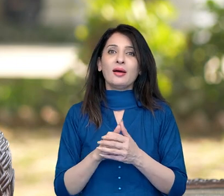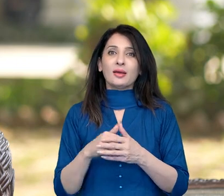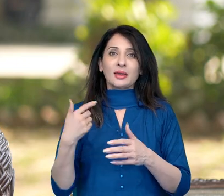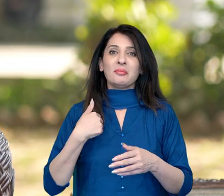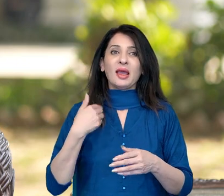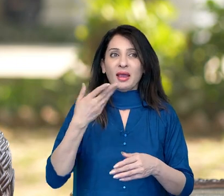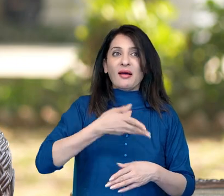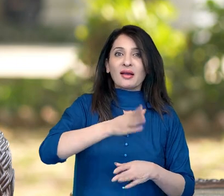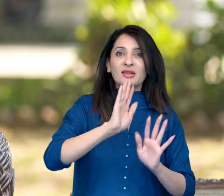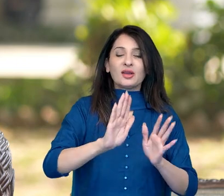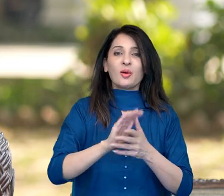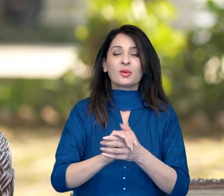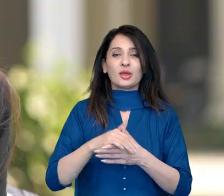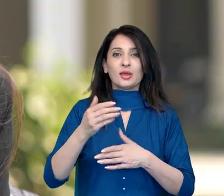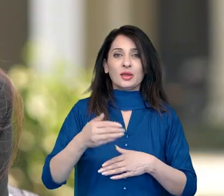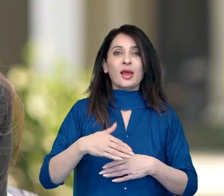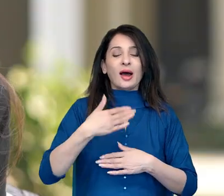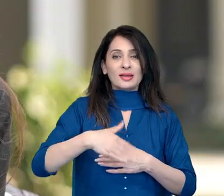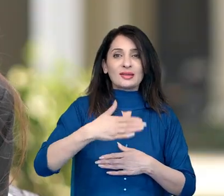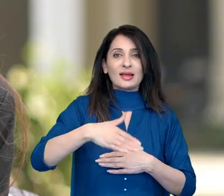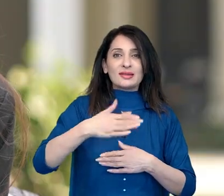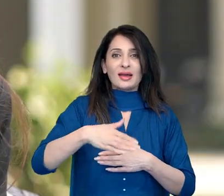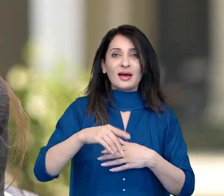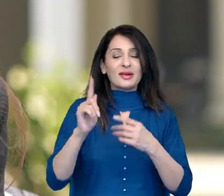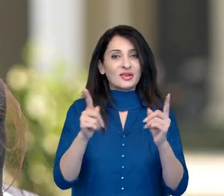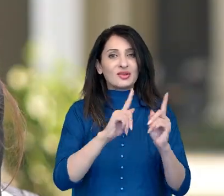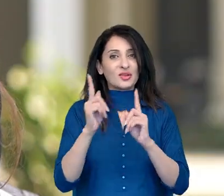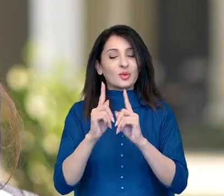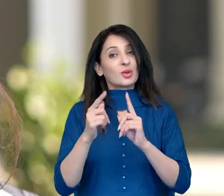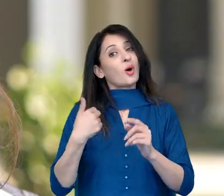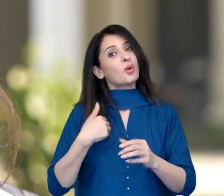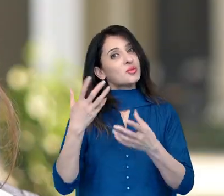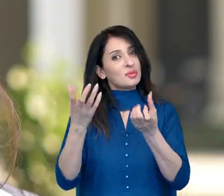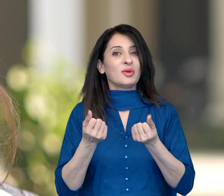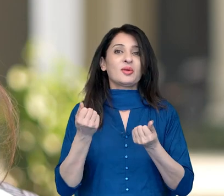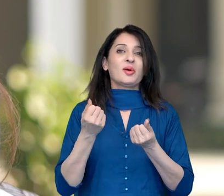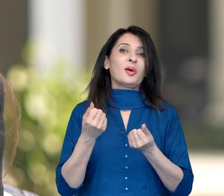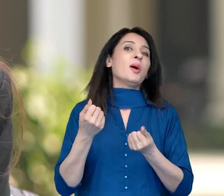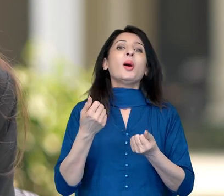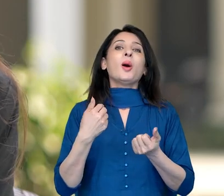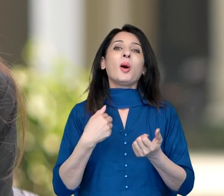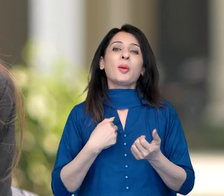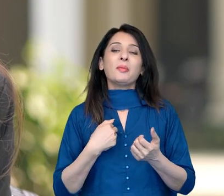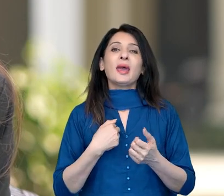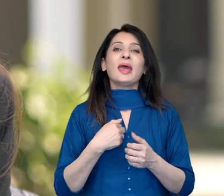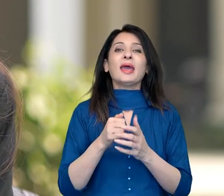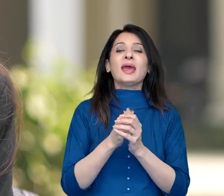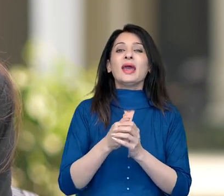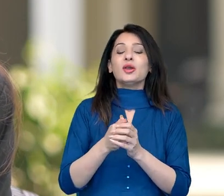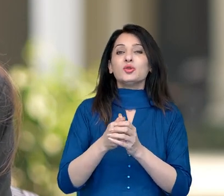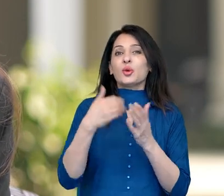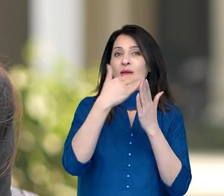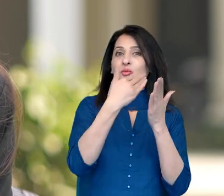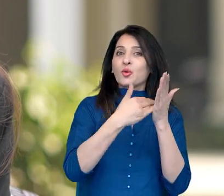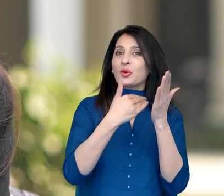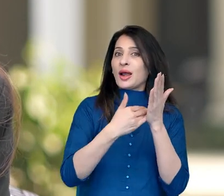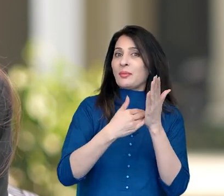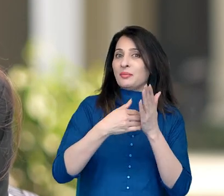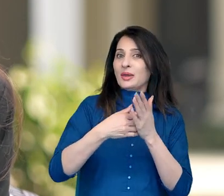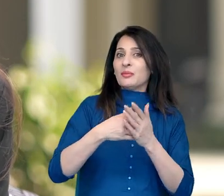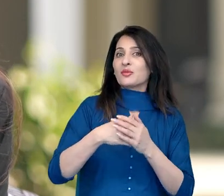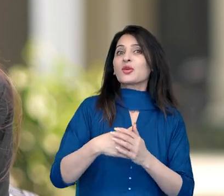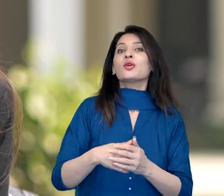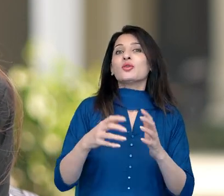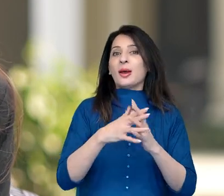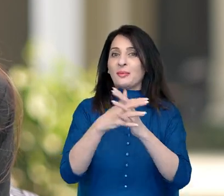And then my dad, he used to encourage me. A few months later, the decision came in and I got in. I got selected for TechGirls, which was a